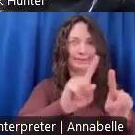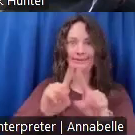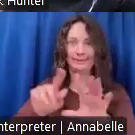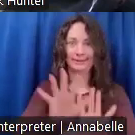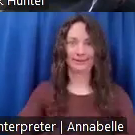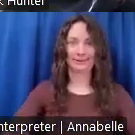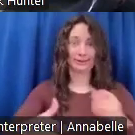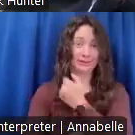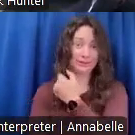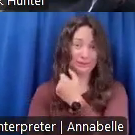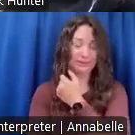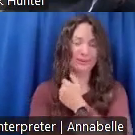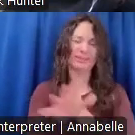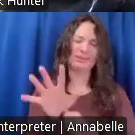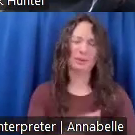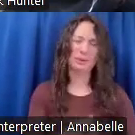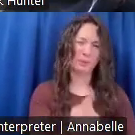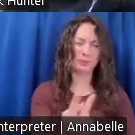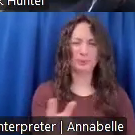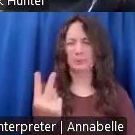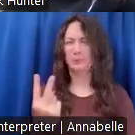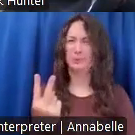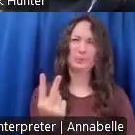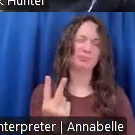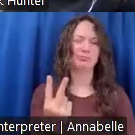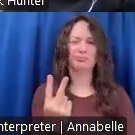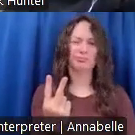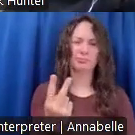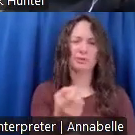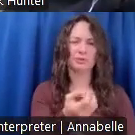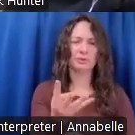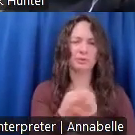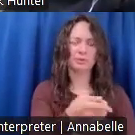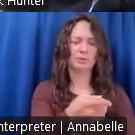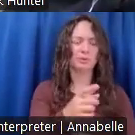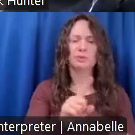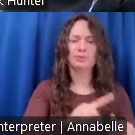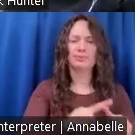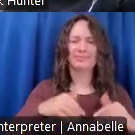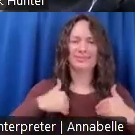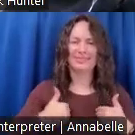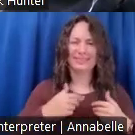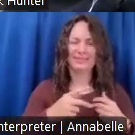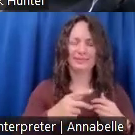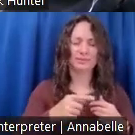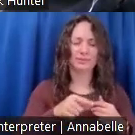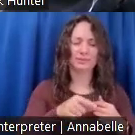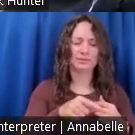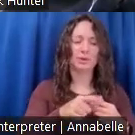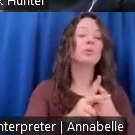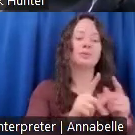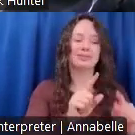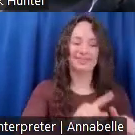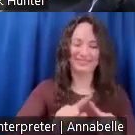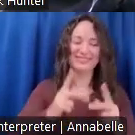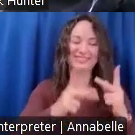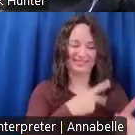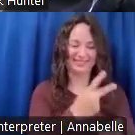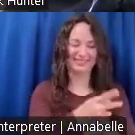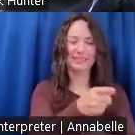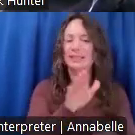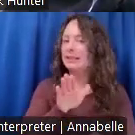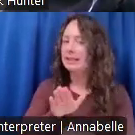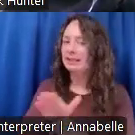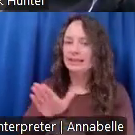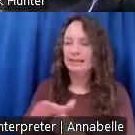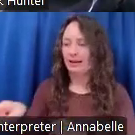not 19 to 20 species that currently don't have adequate regeneration to replace them if we were to lose those trees today from the